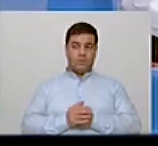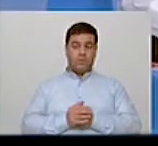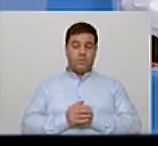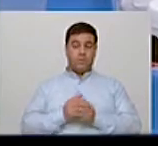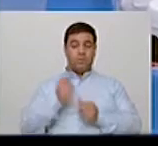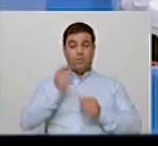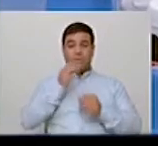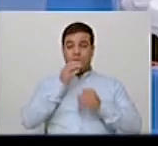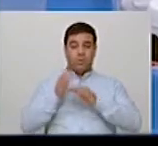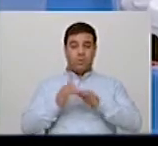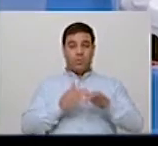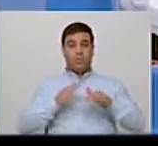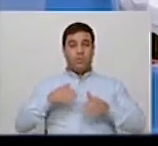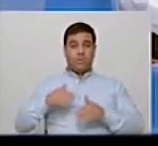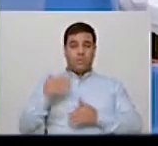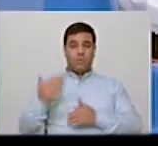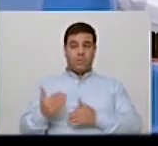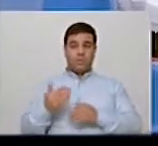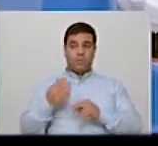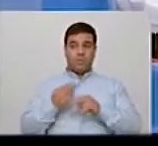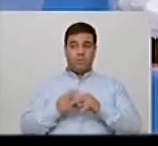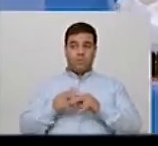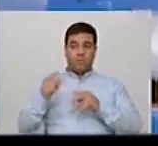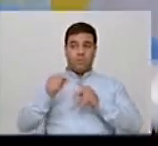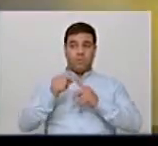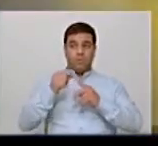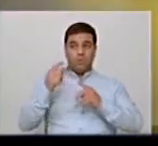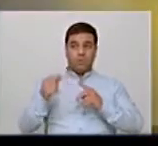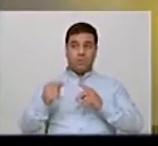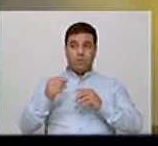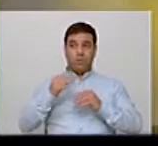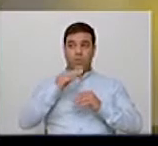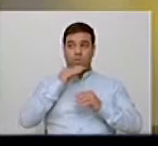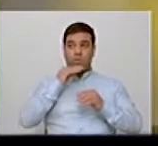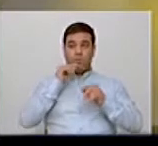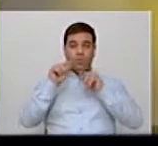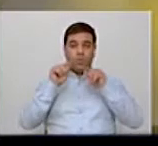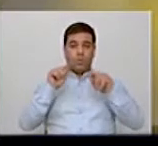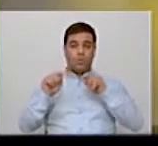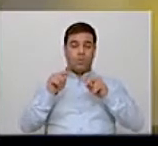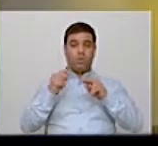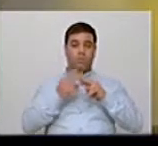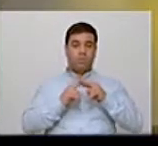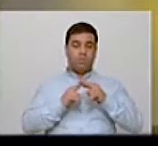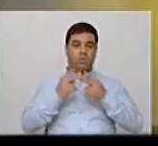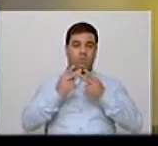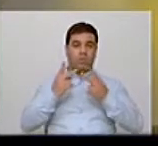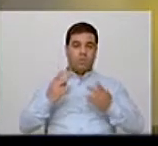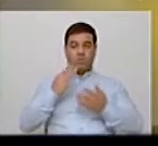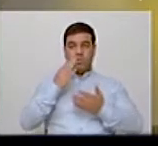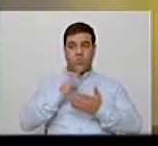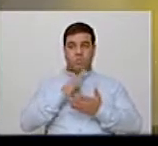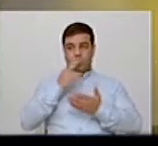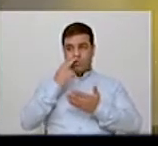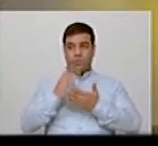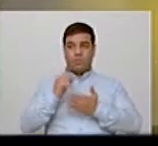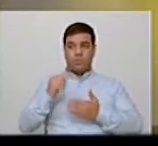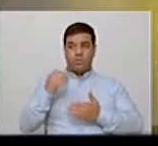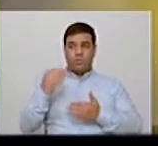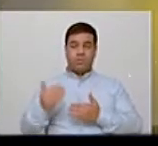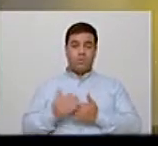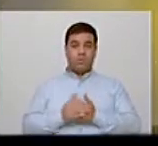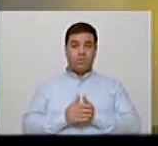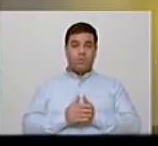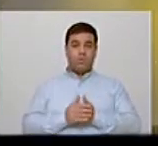Ma'lum vaqt o'tgandan keyin bu barkda ko'k dog'lar paydo bo'lganini ko'rishimiz mumkin.